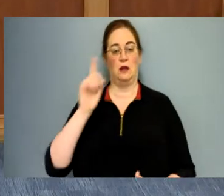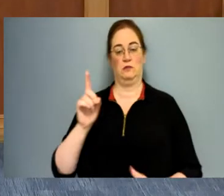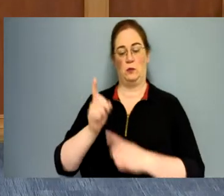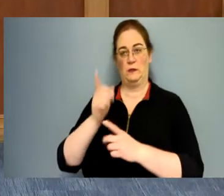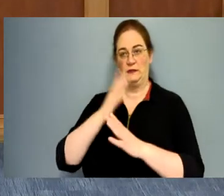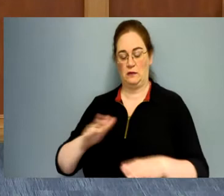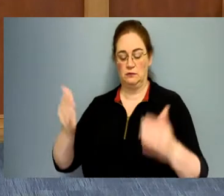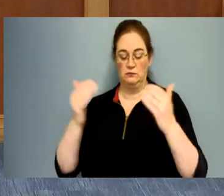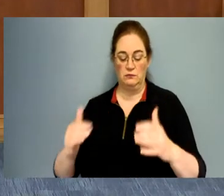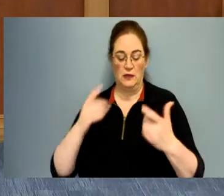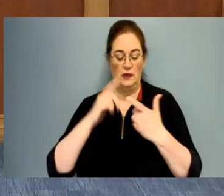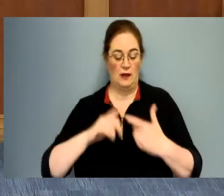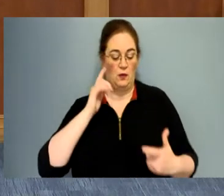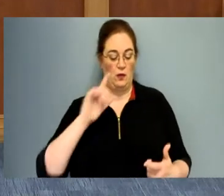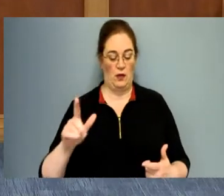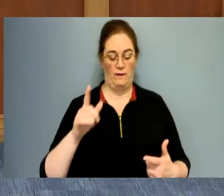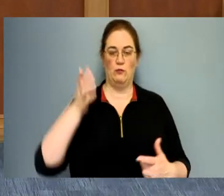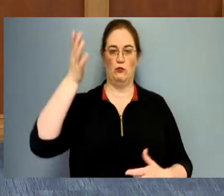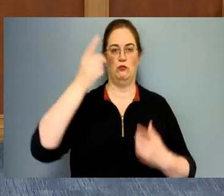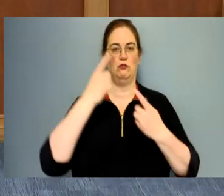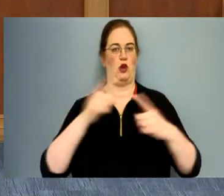DiGirolamo has a proclamation to read.